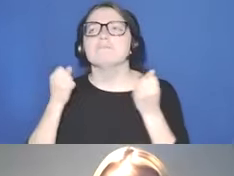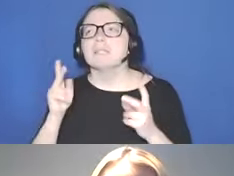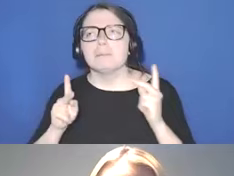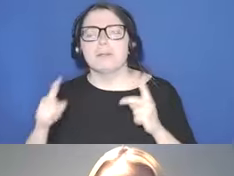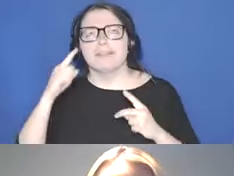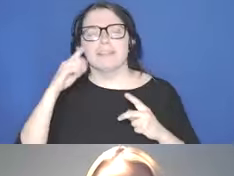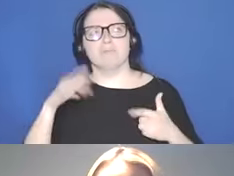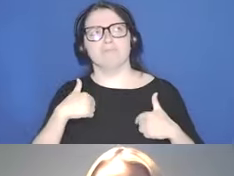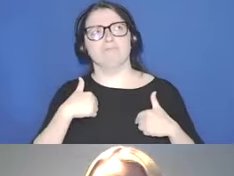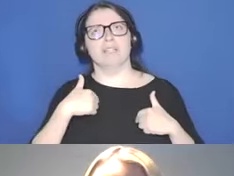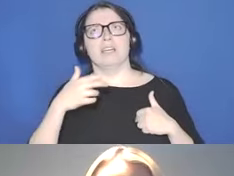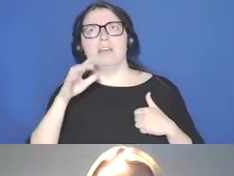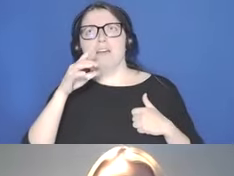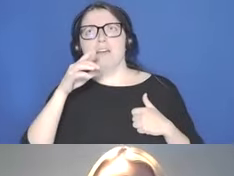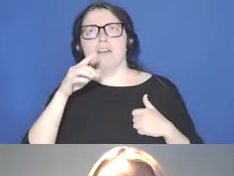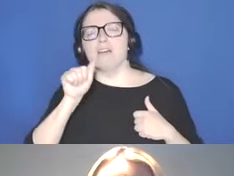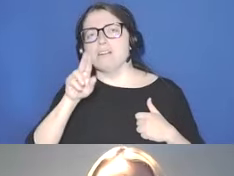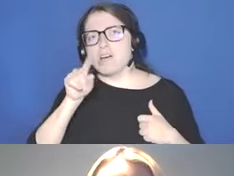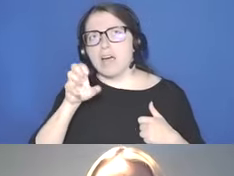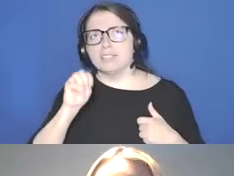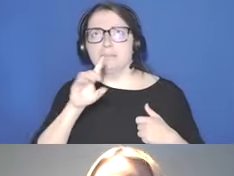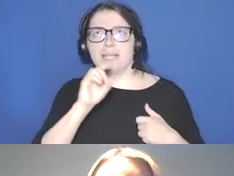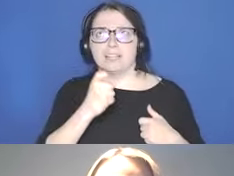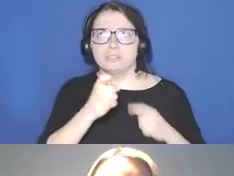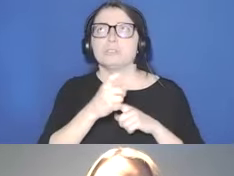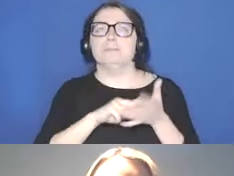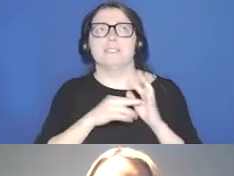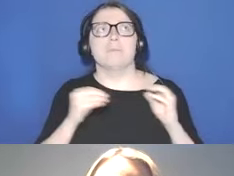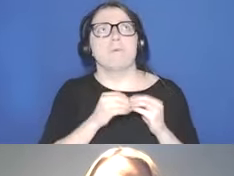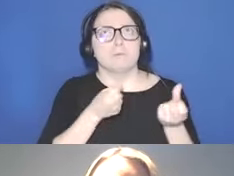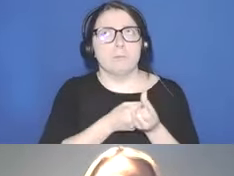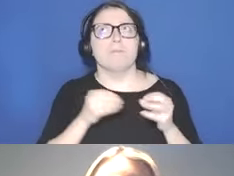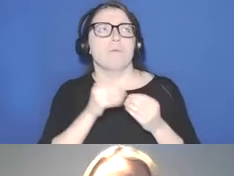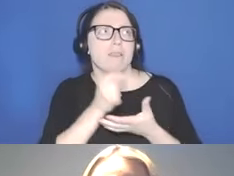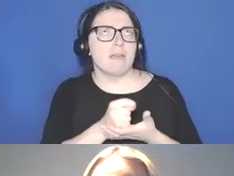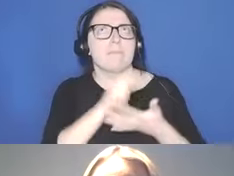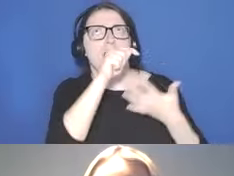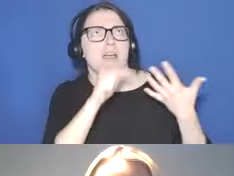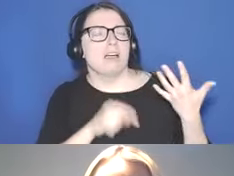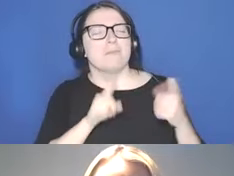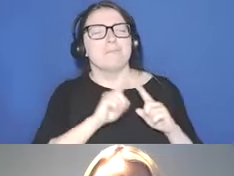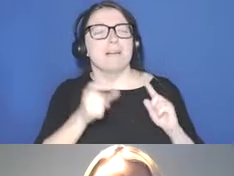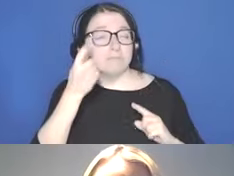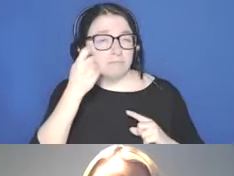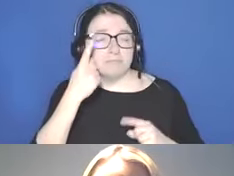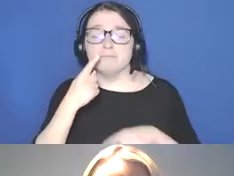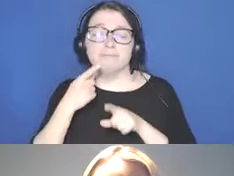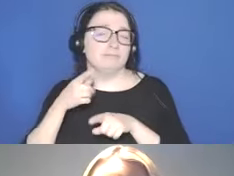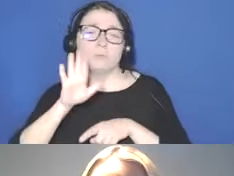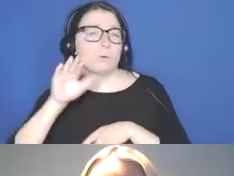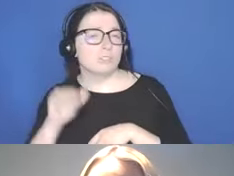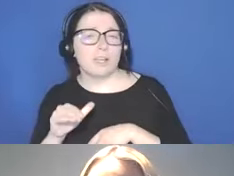diagnosis of autism is more support in school and more therapies. But really, your child doesn't need a diagnosis of